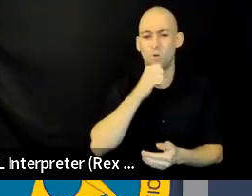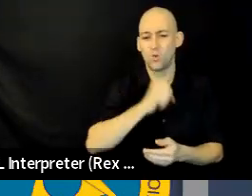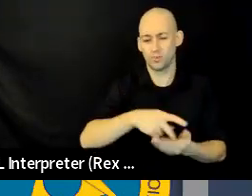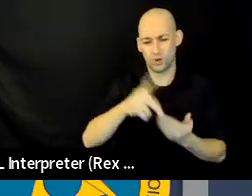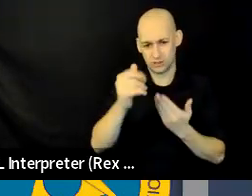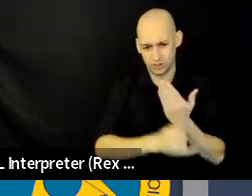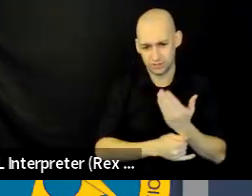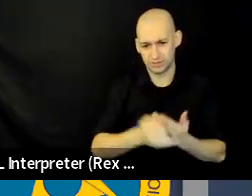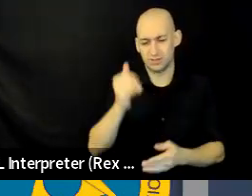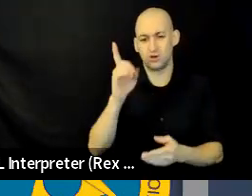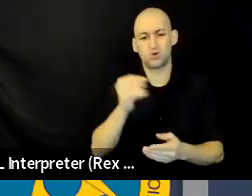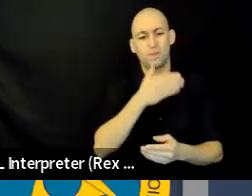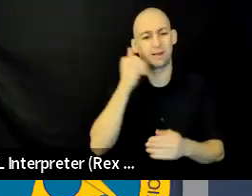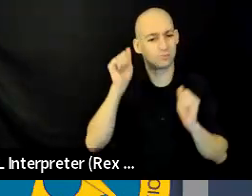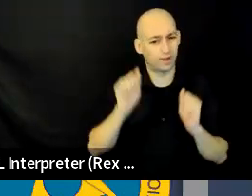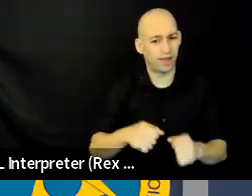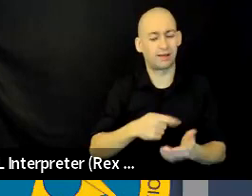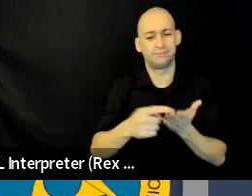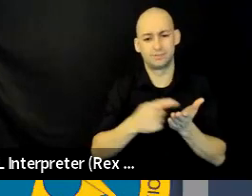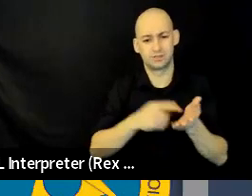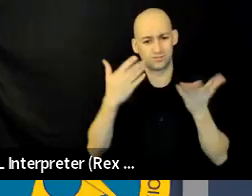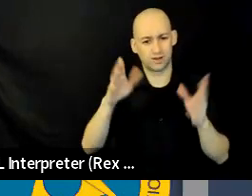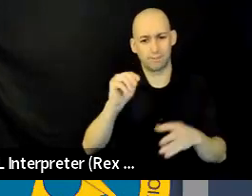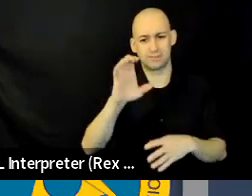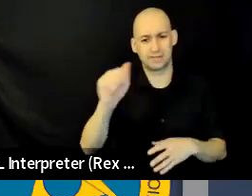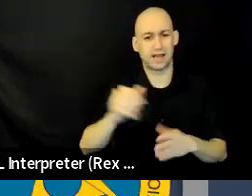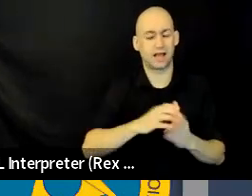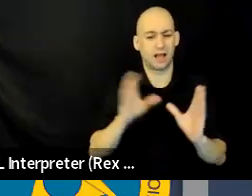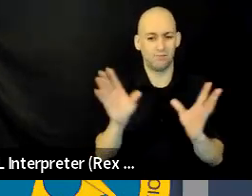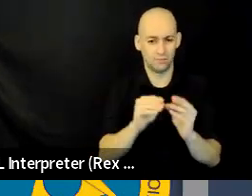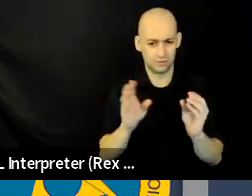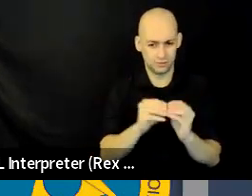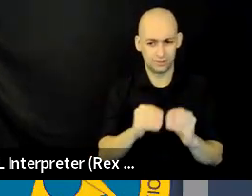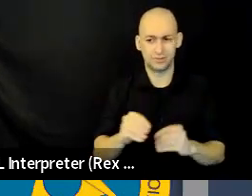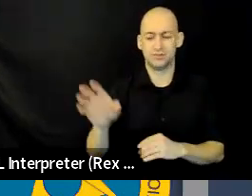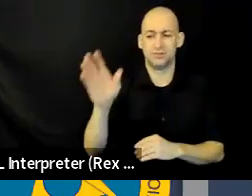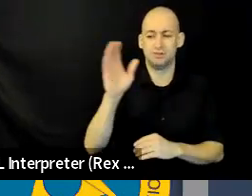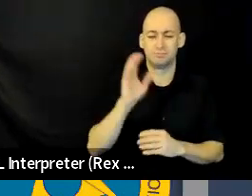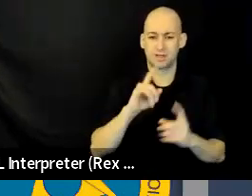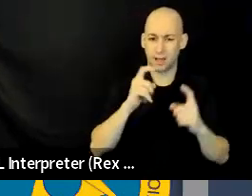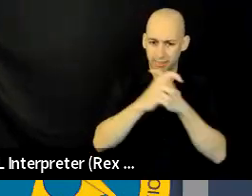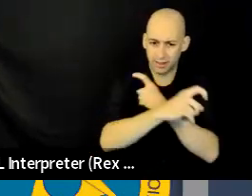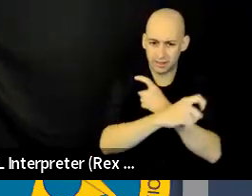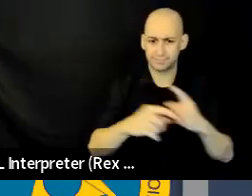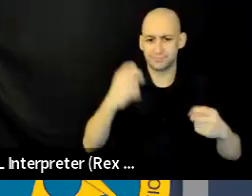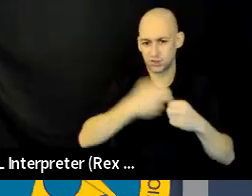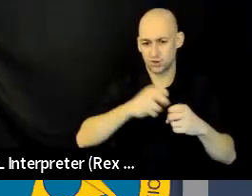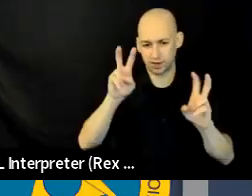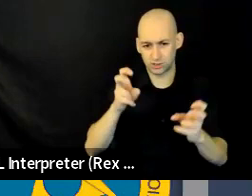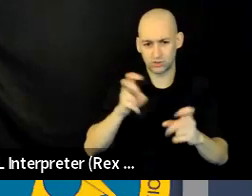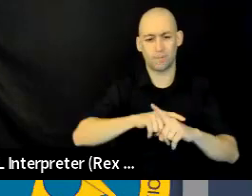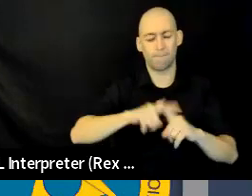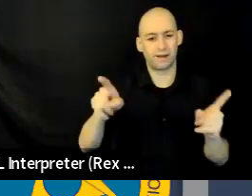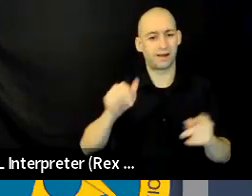can. And as we discussed at that CTA conference, it's a complicated and tough issue, but at least we're